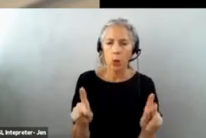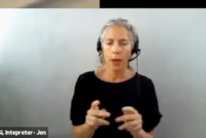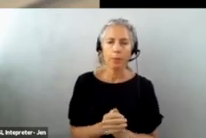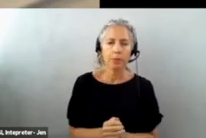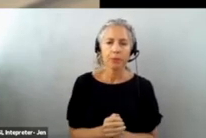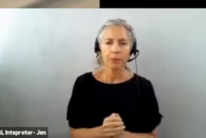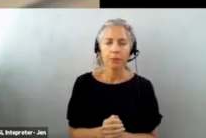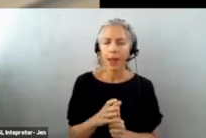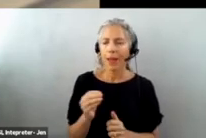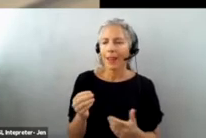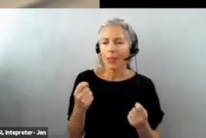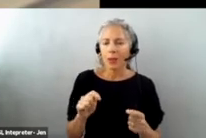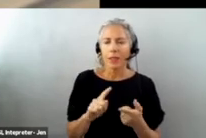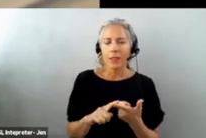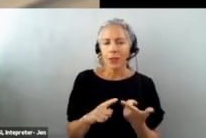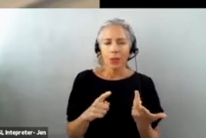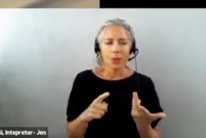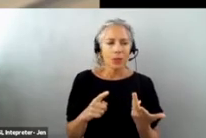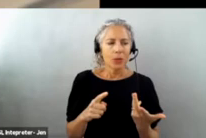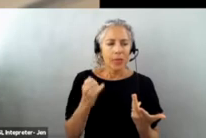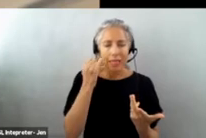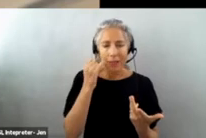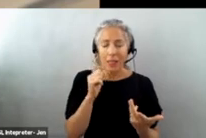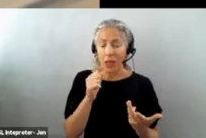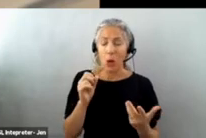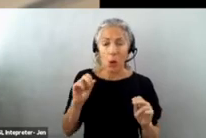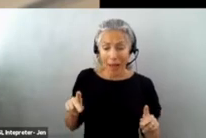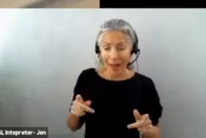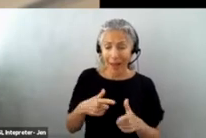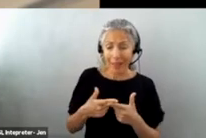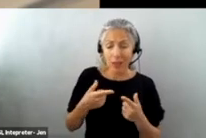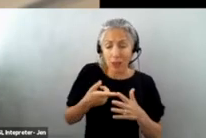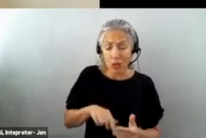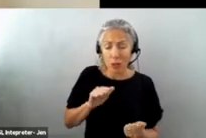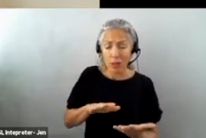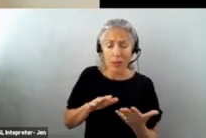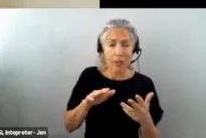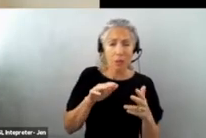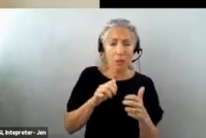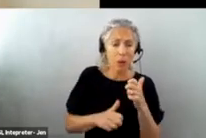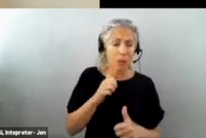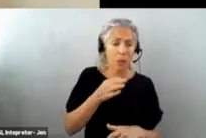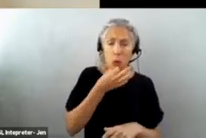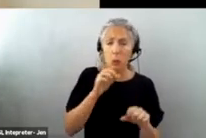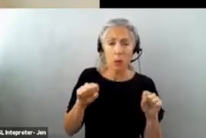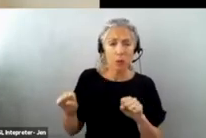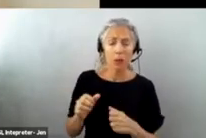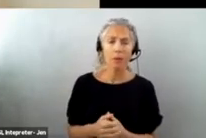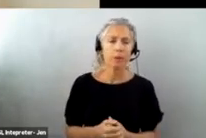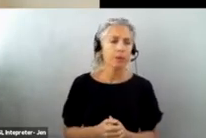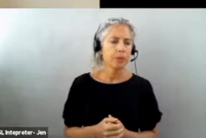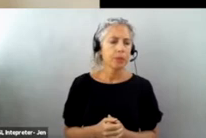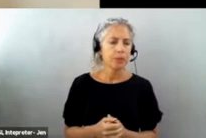get people in at the earliest possible moment if it's not okay to start addressing it. Absolutely. I couldn't agree more that